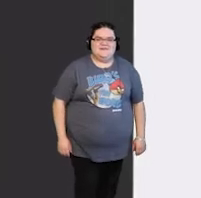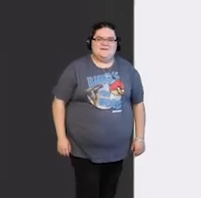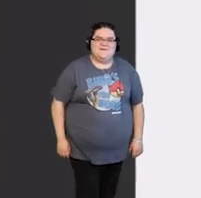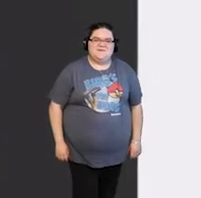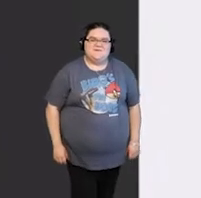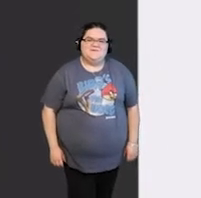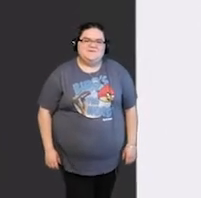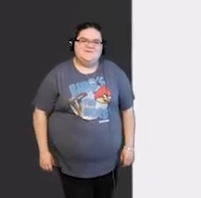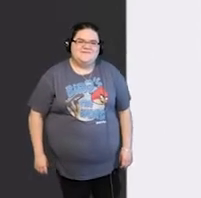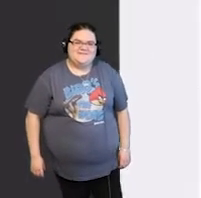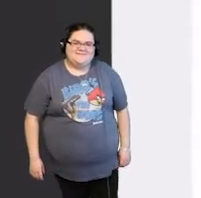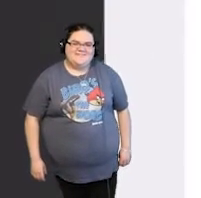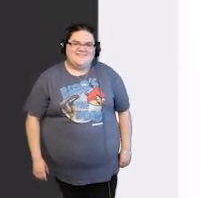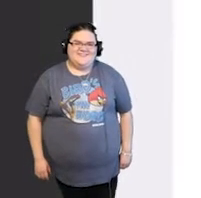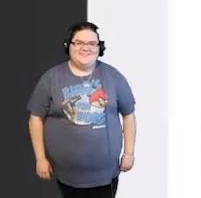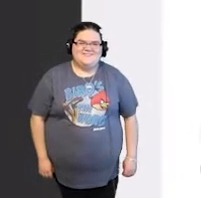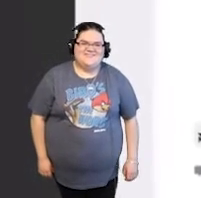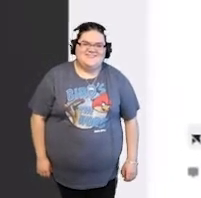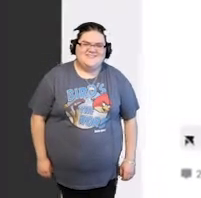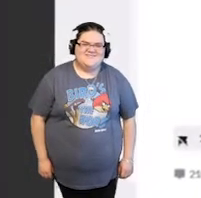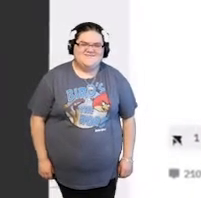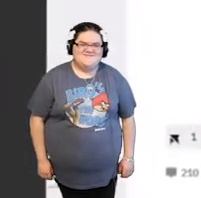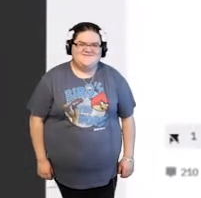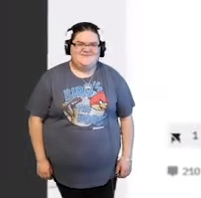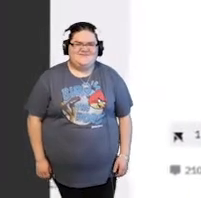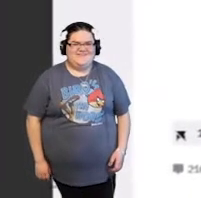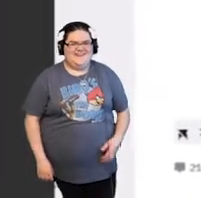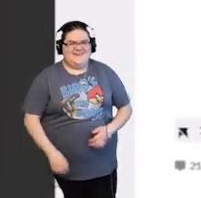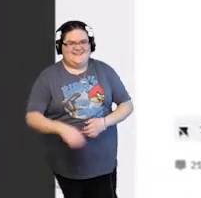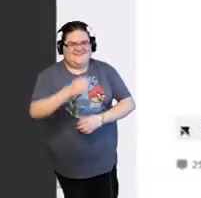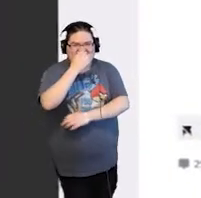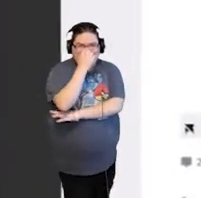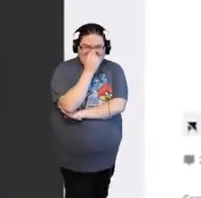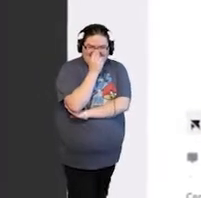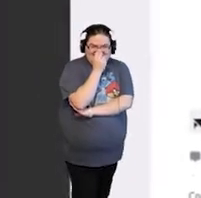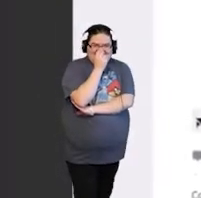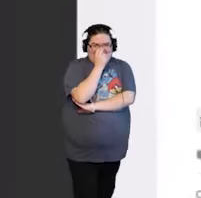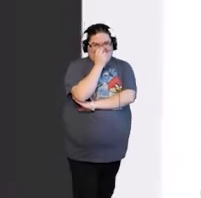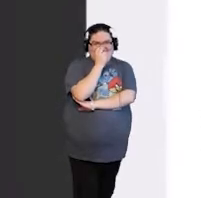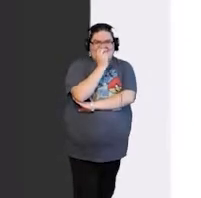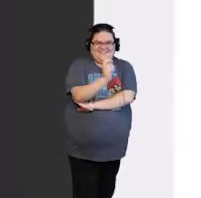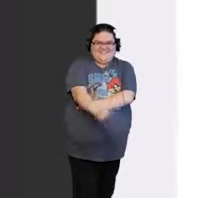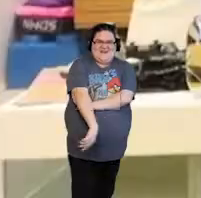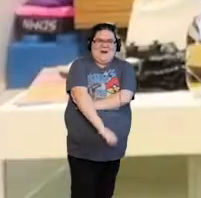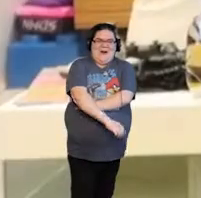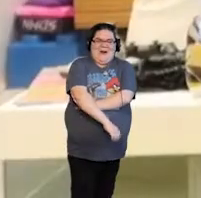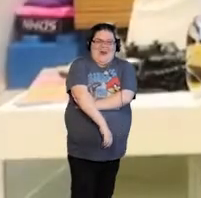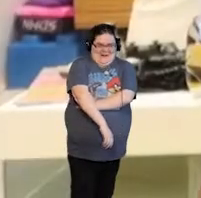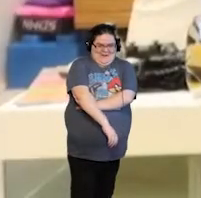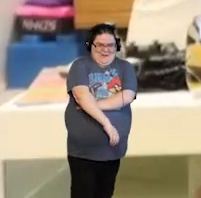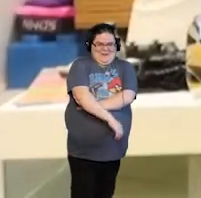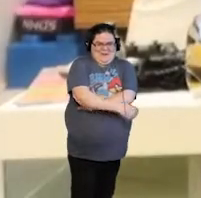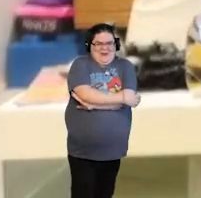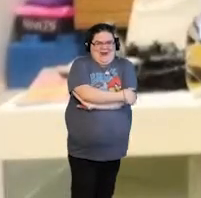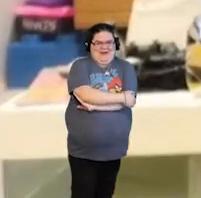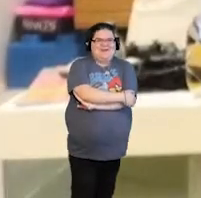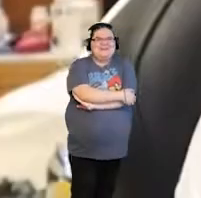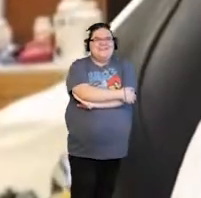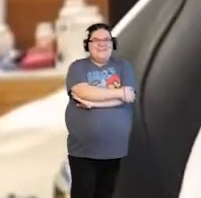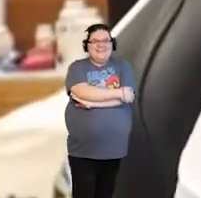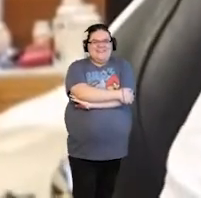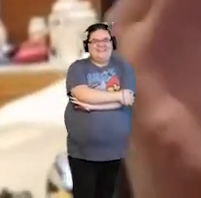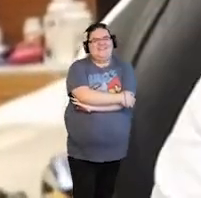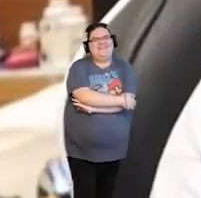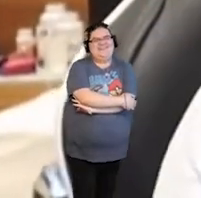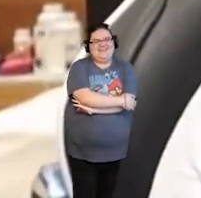these are the two most successful musicians from YouTube. Oh, let that sink in. God. Shout out Joji. Wow.